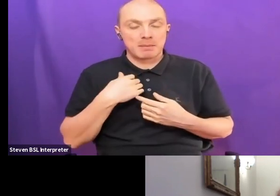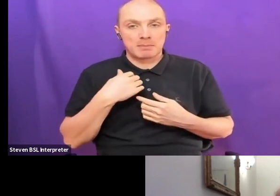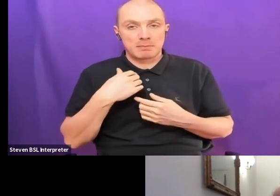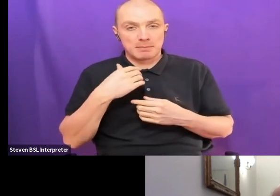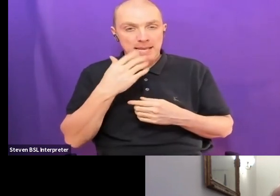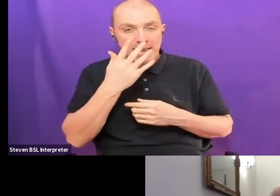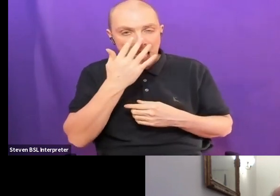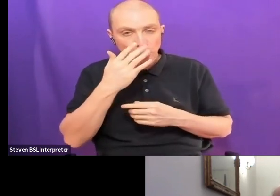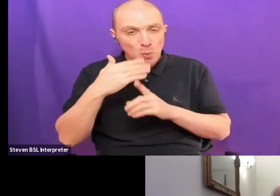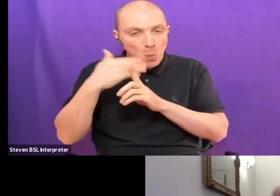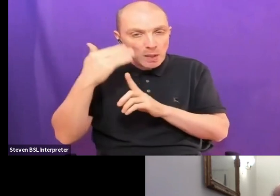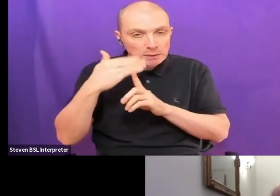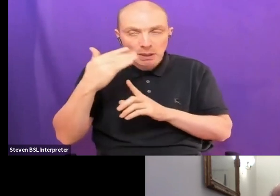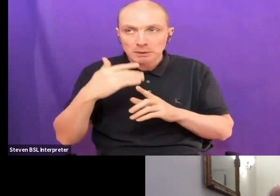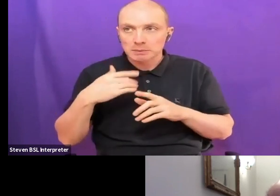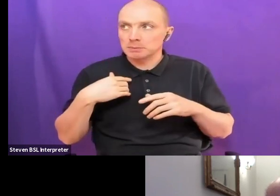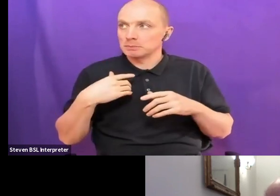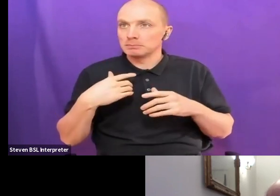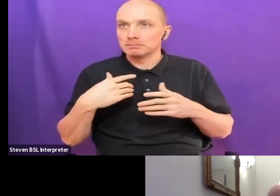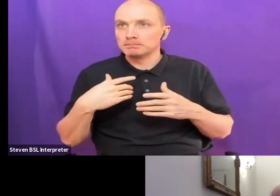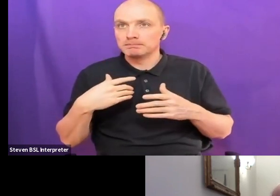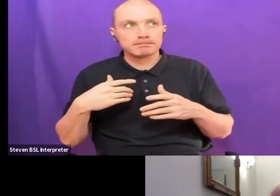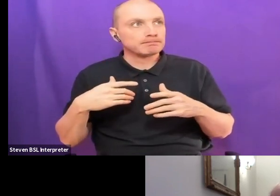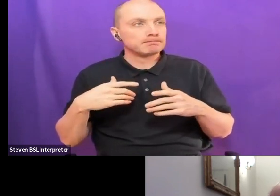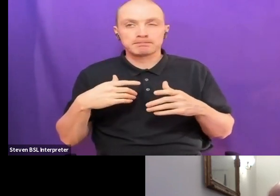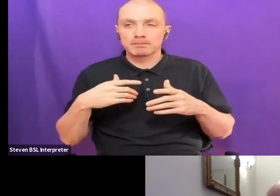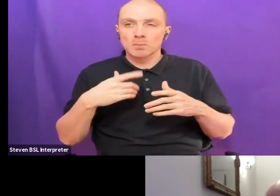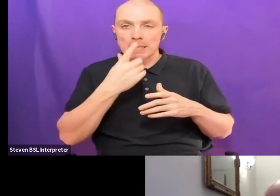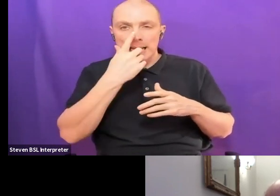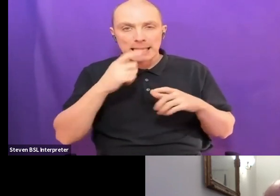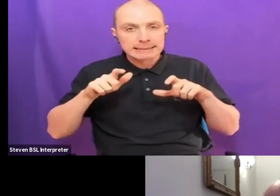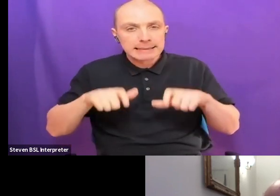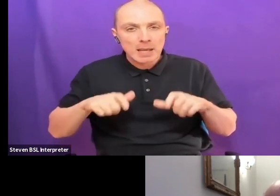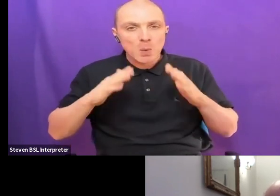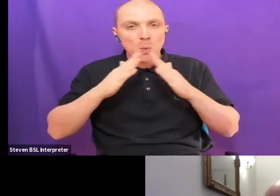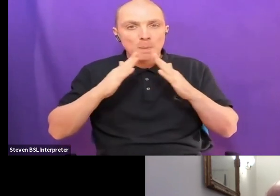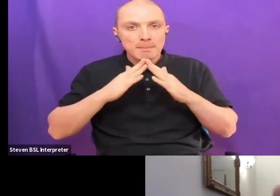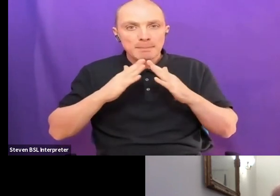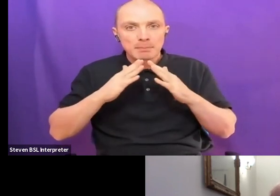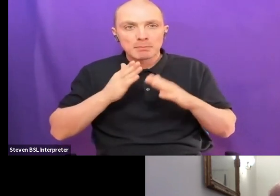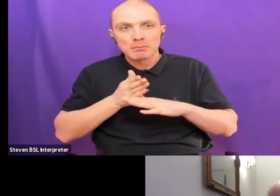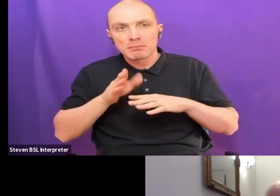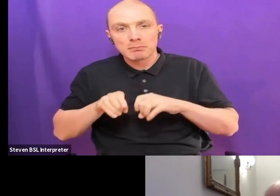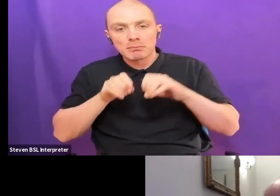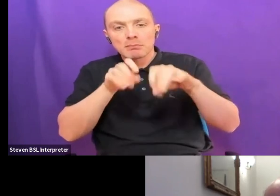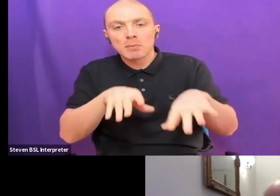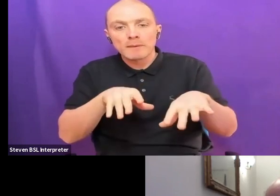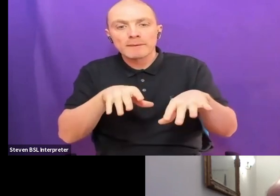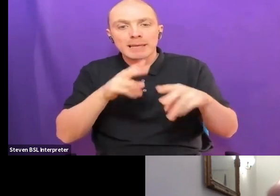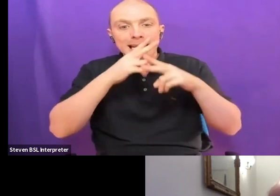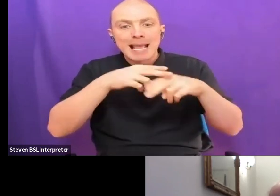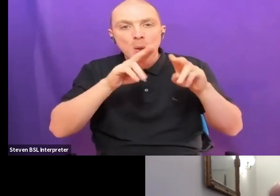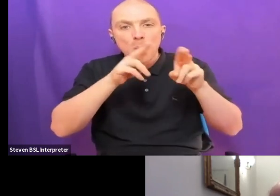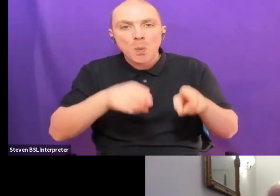move into a care home, away from places you know and people you know. And care homes themselves should be in the